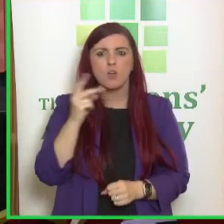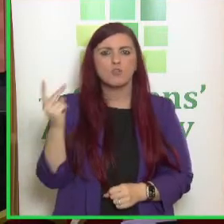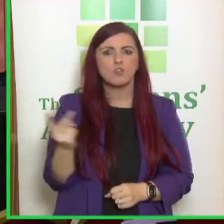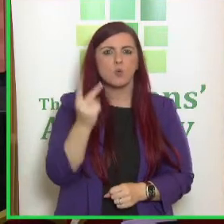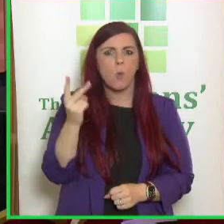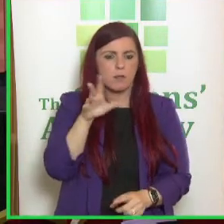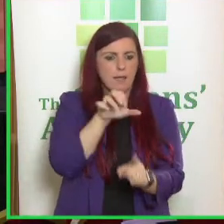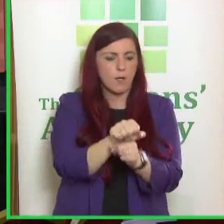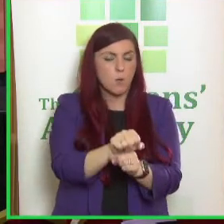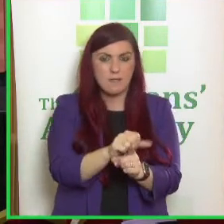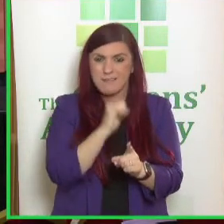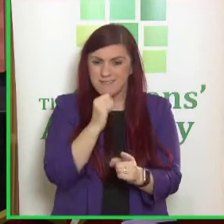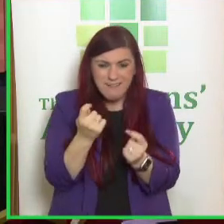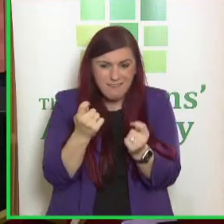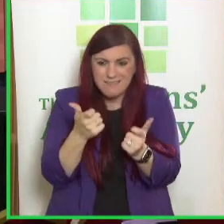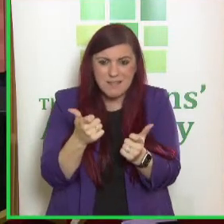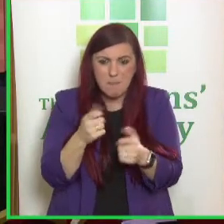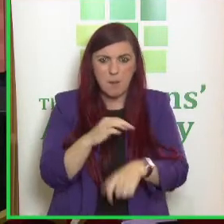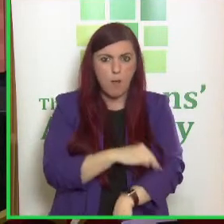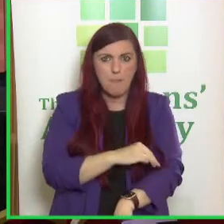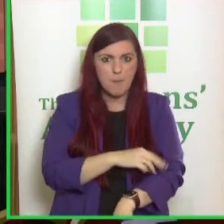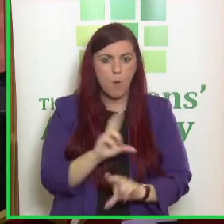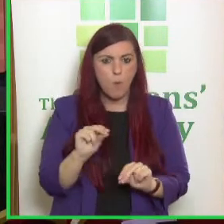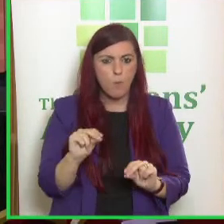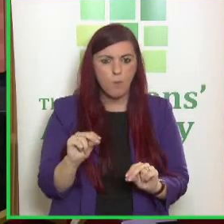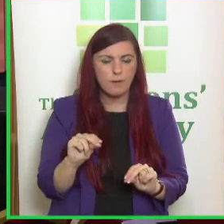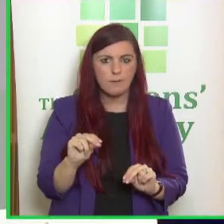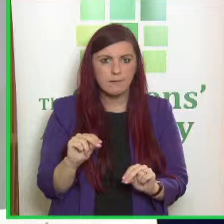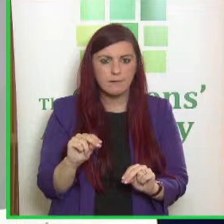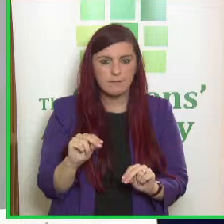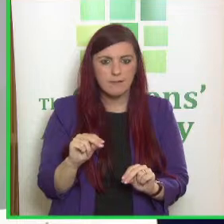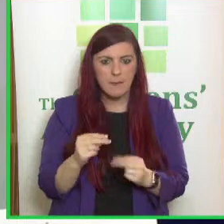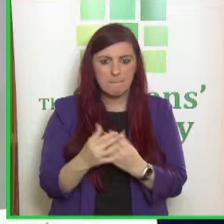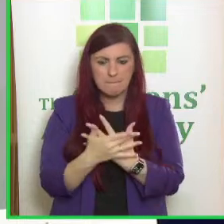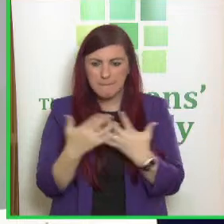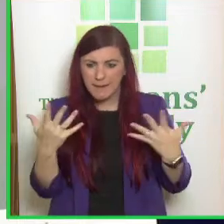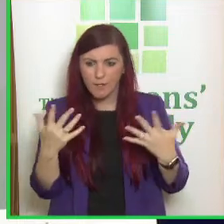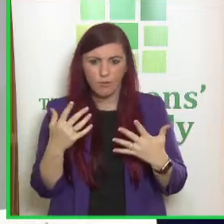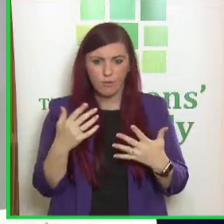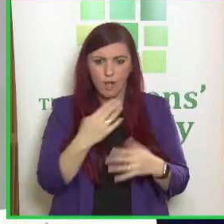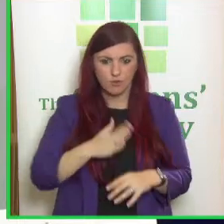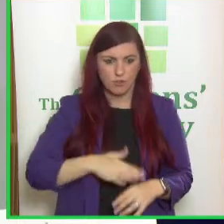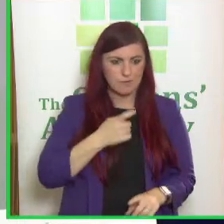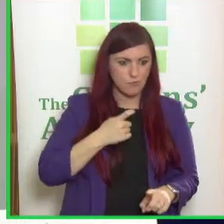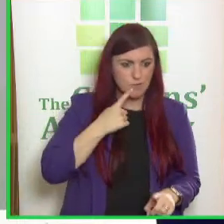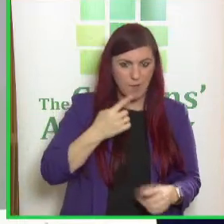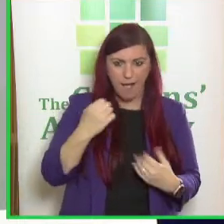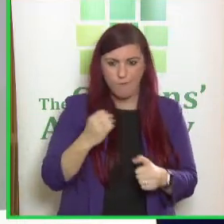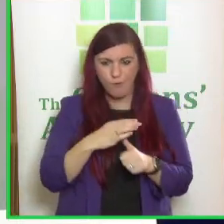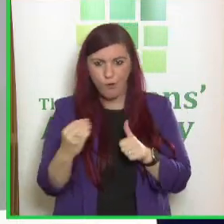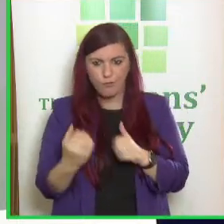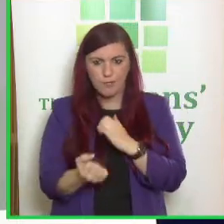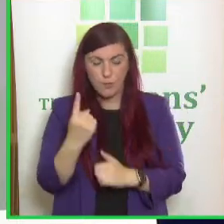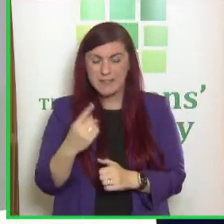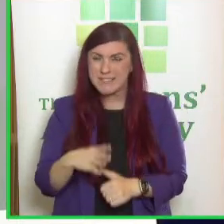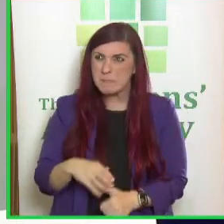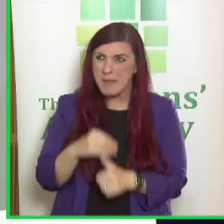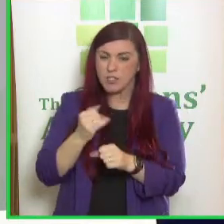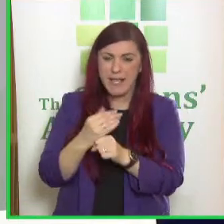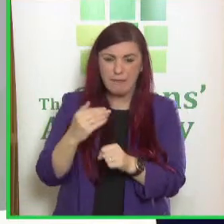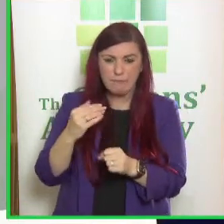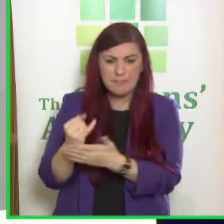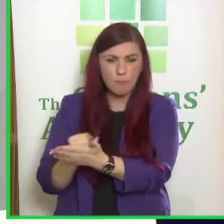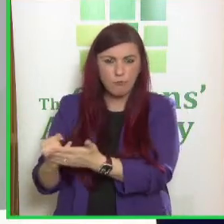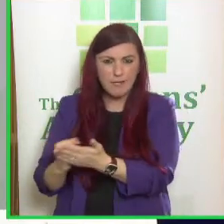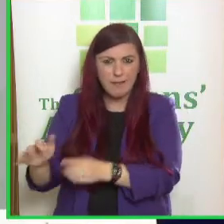not a simple issue. It's not a whole issue around drugs. There's many other factors, particularly for areas of high social deprivation. And poverty.